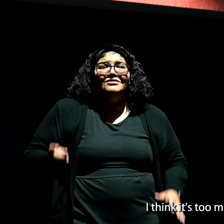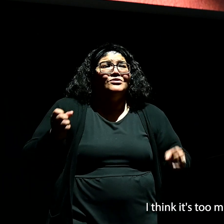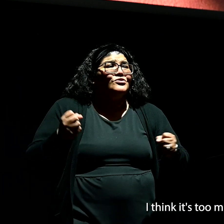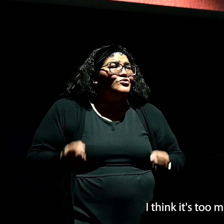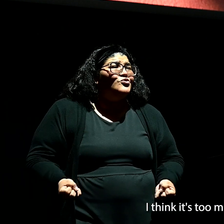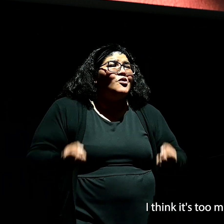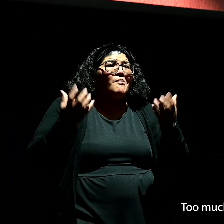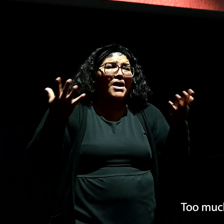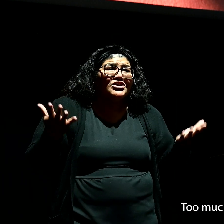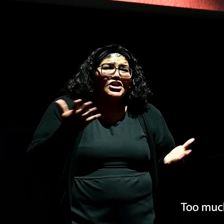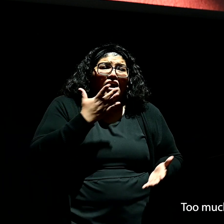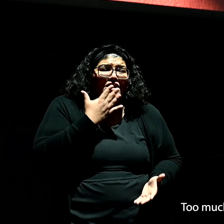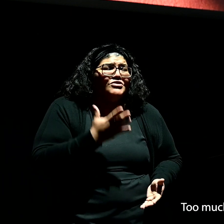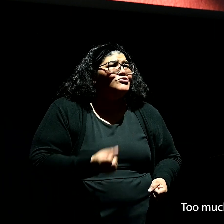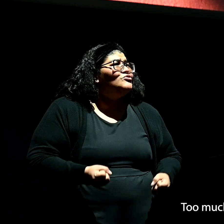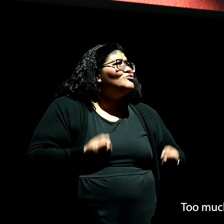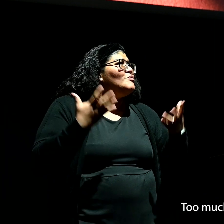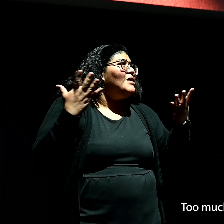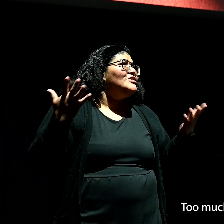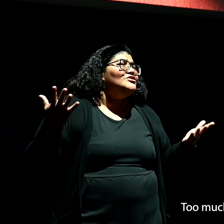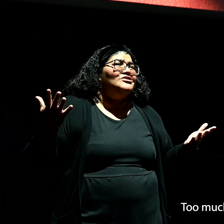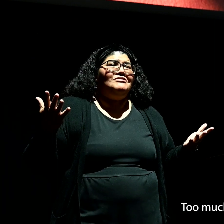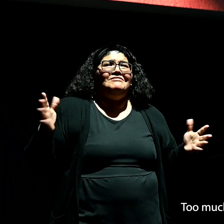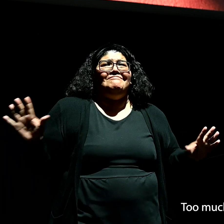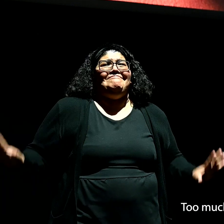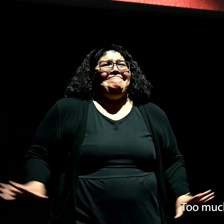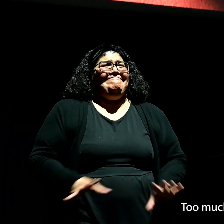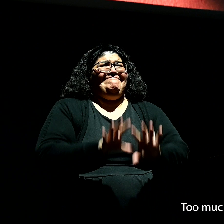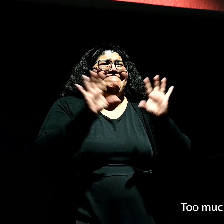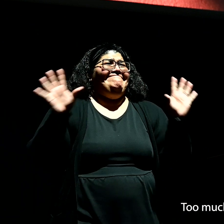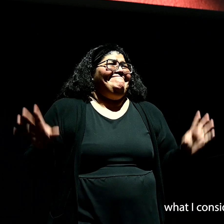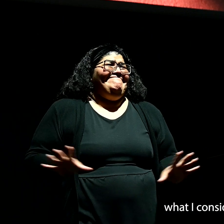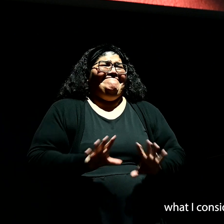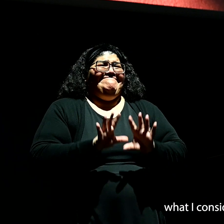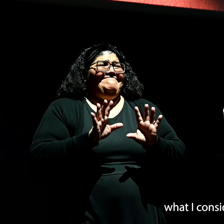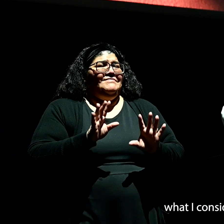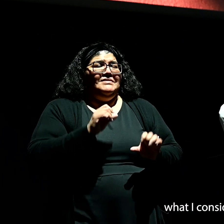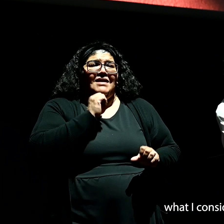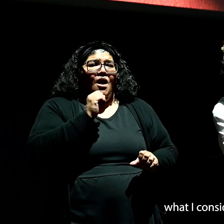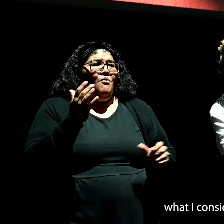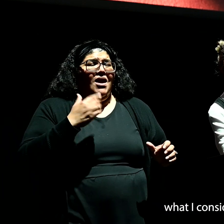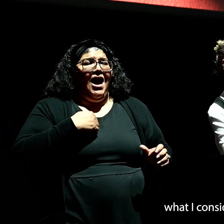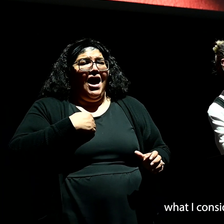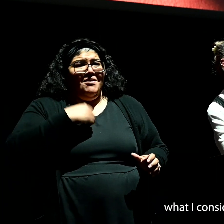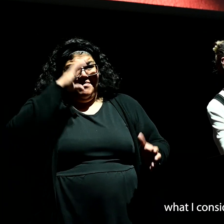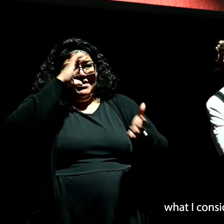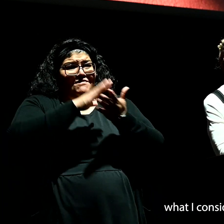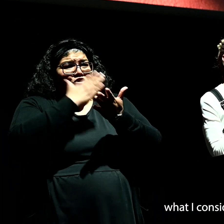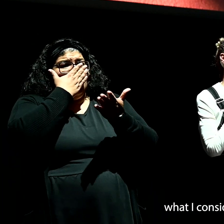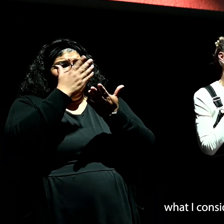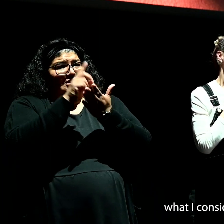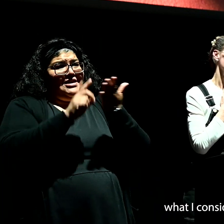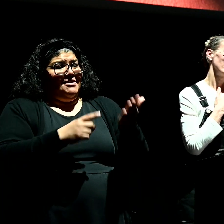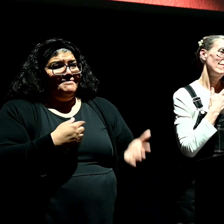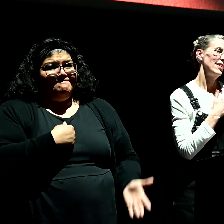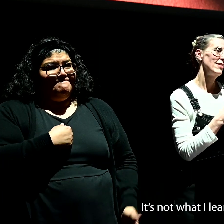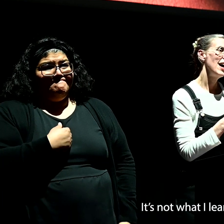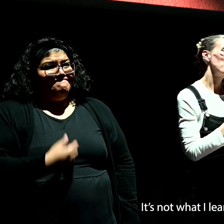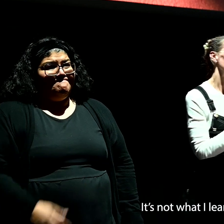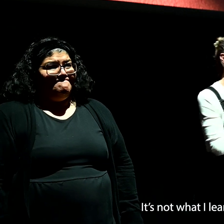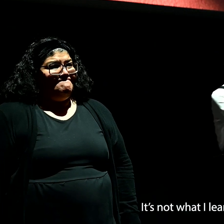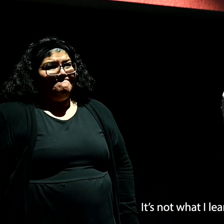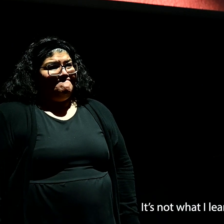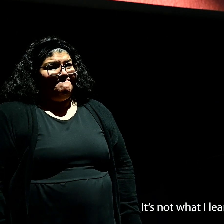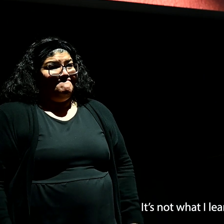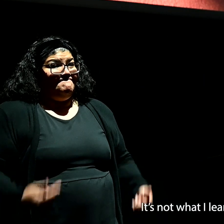much color, too much, it's not what I consider good design. It's